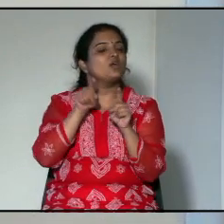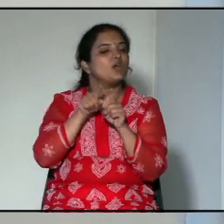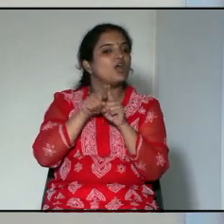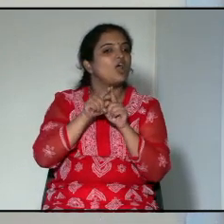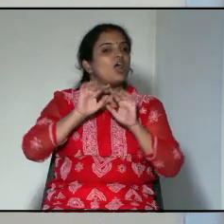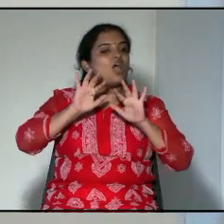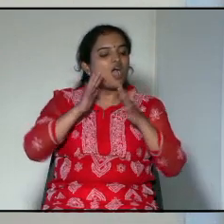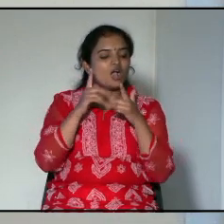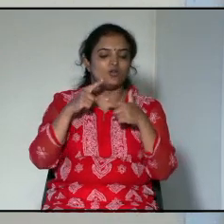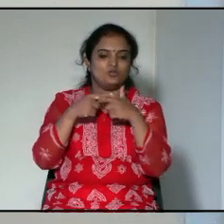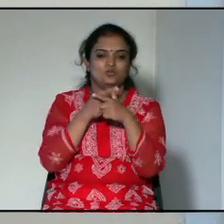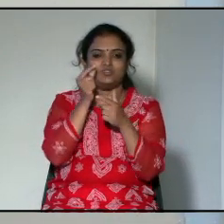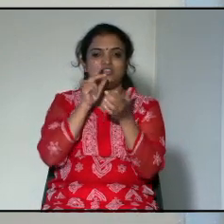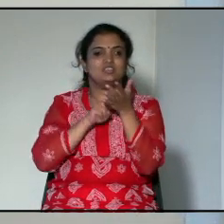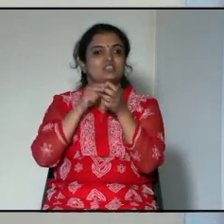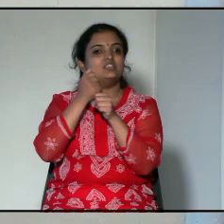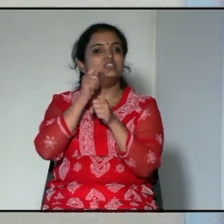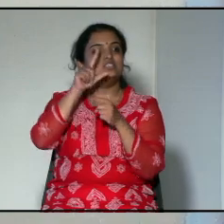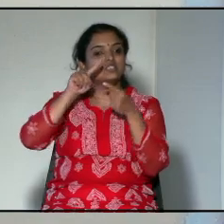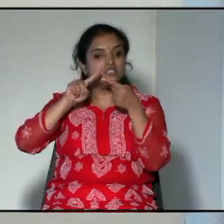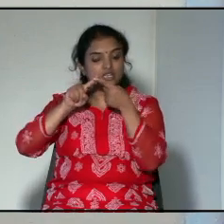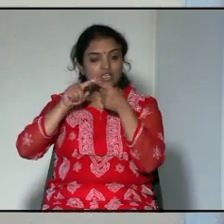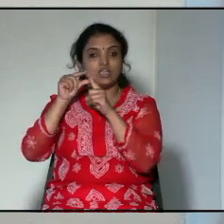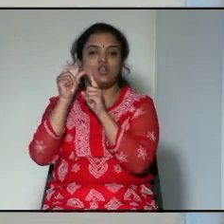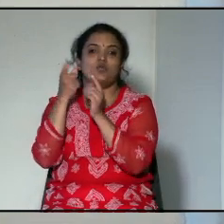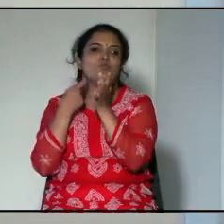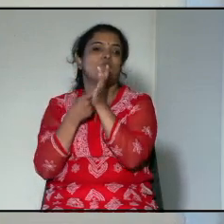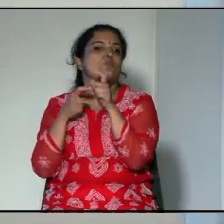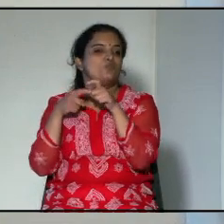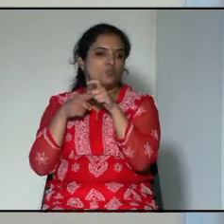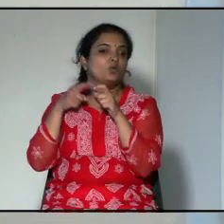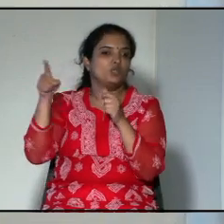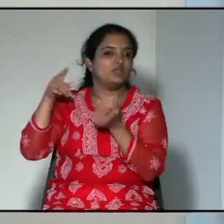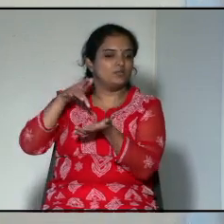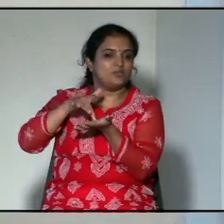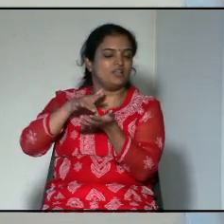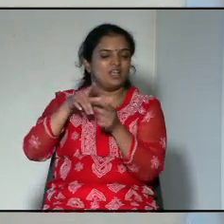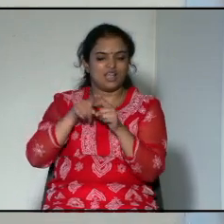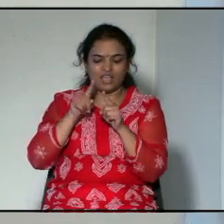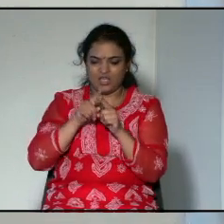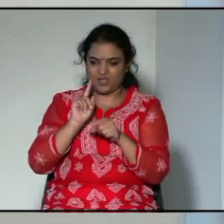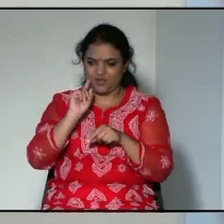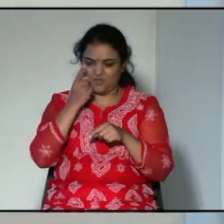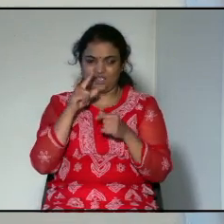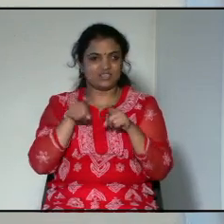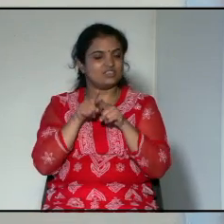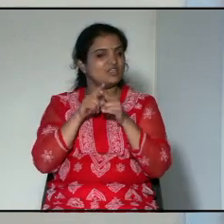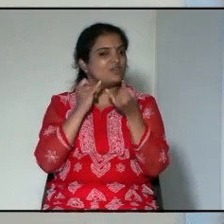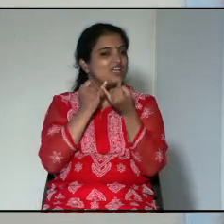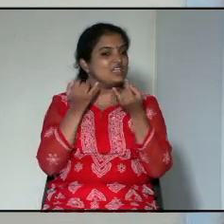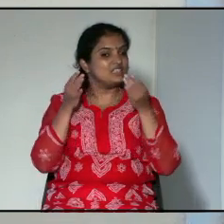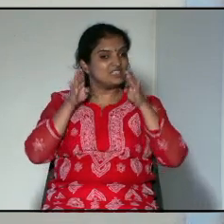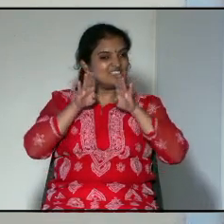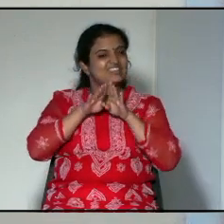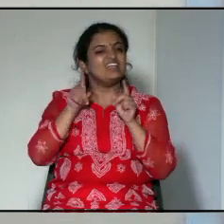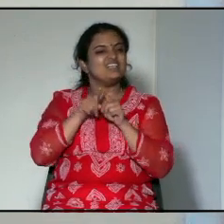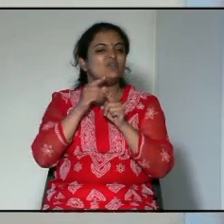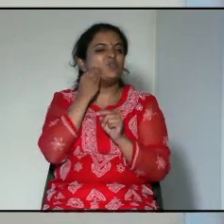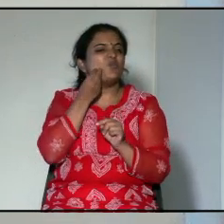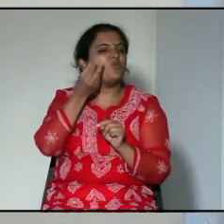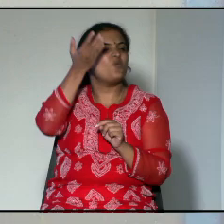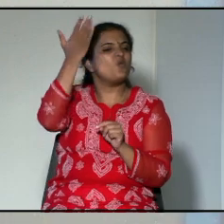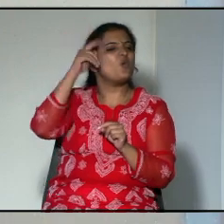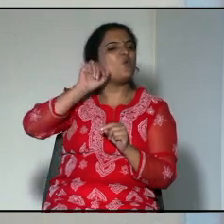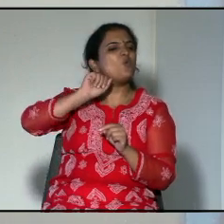Jagdalpur. On the very day of arrival, she remembered how he took her to the Sunday village market at Jagdalpur, where Meera